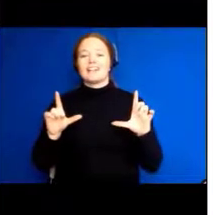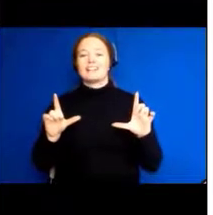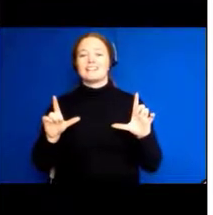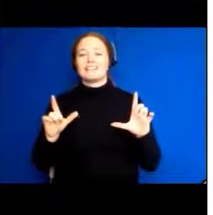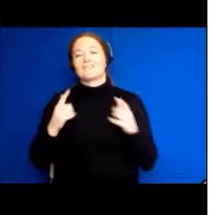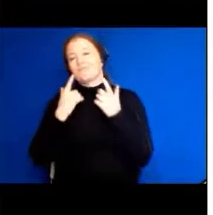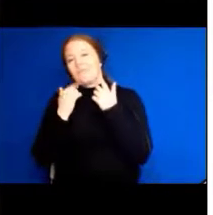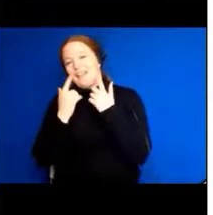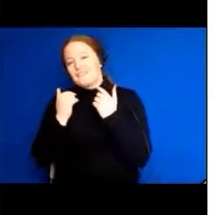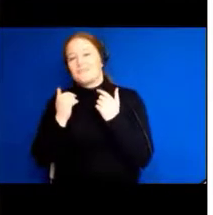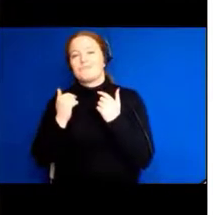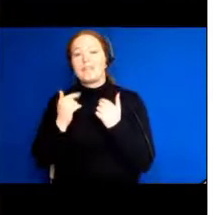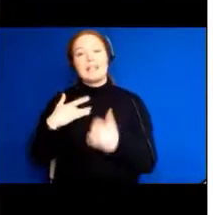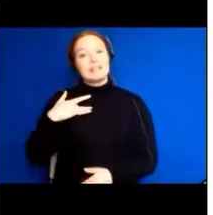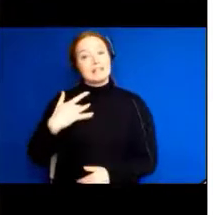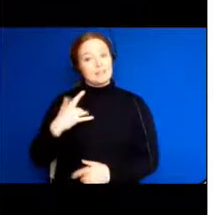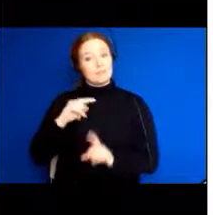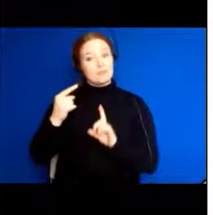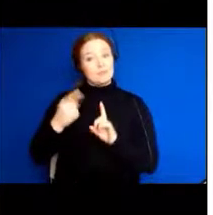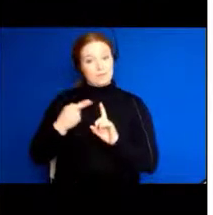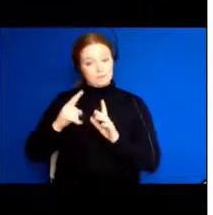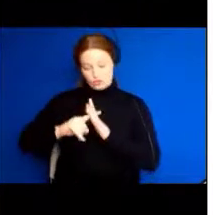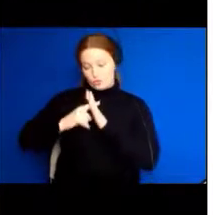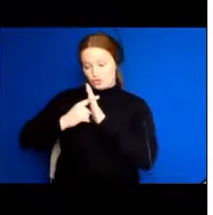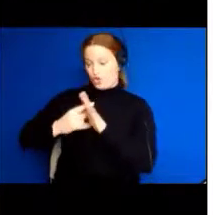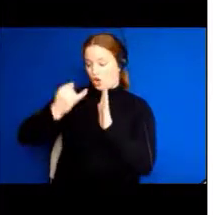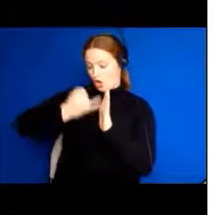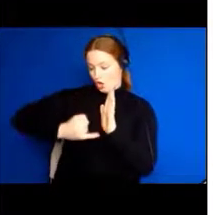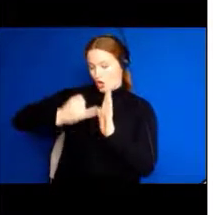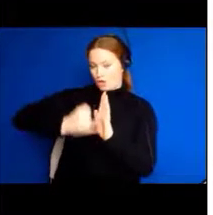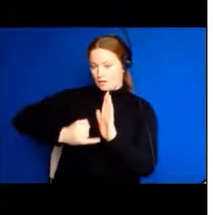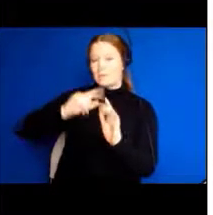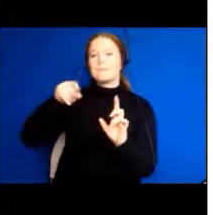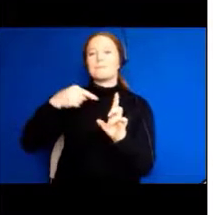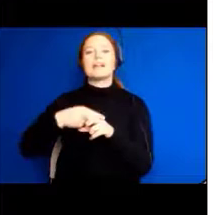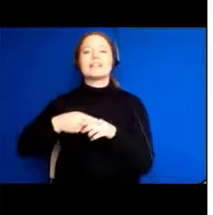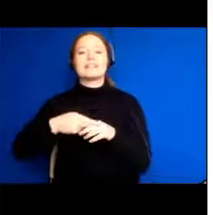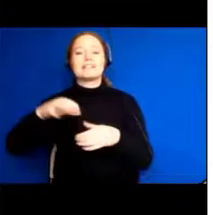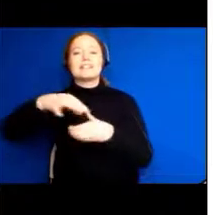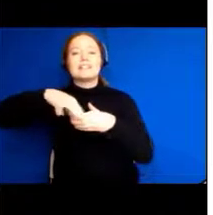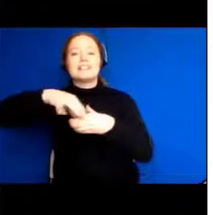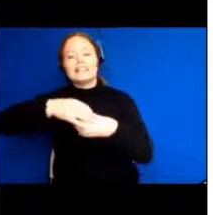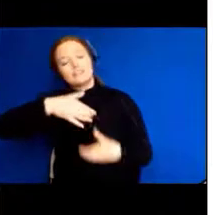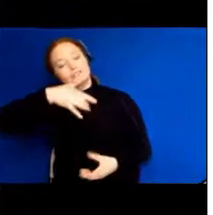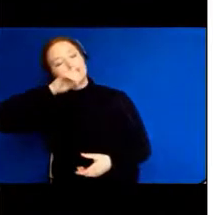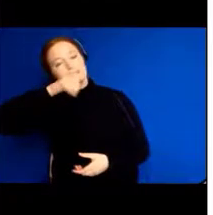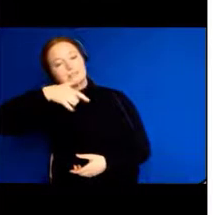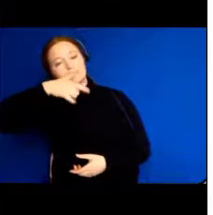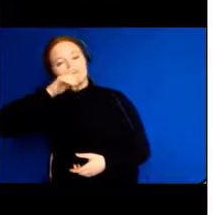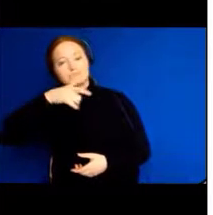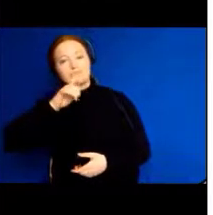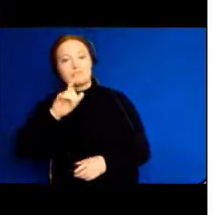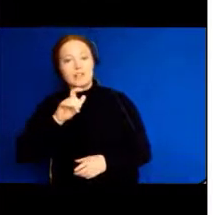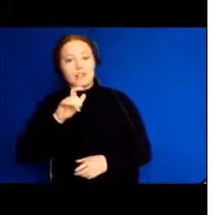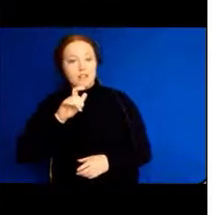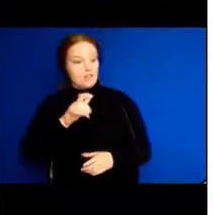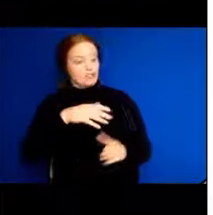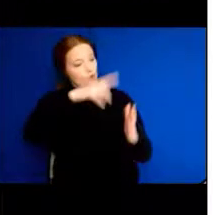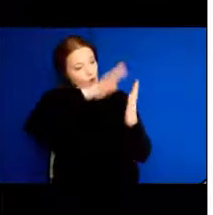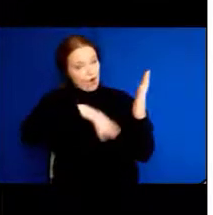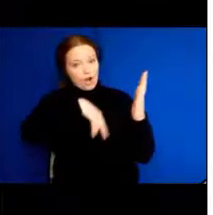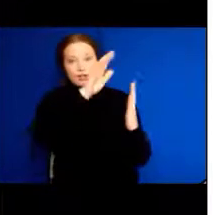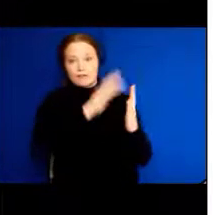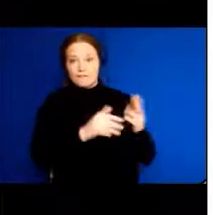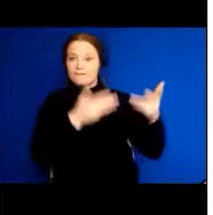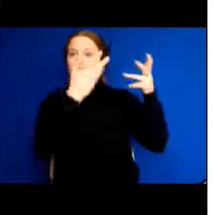something we bake to bring to share, it was really important to talk about the art making. As Myrna's just said,